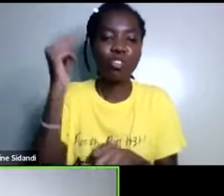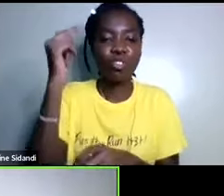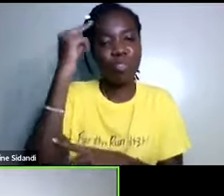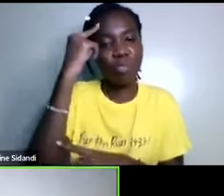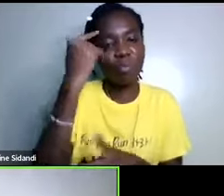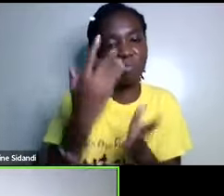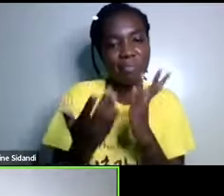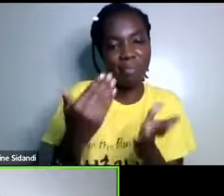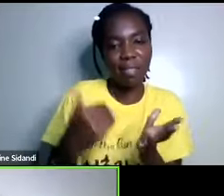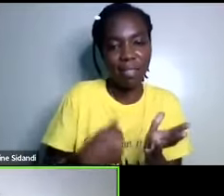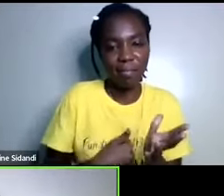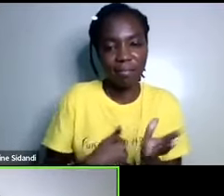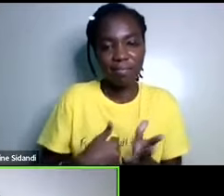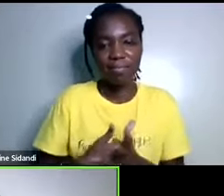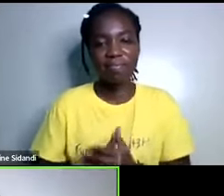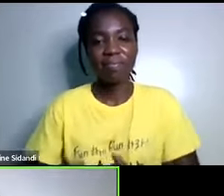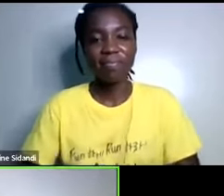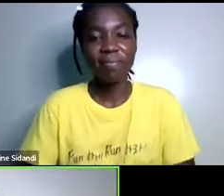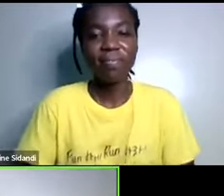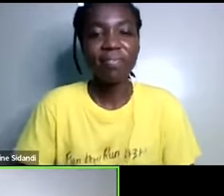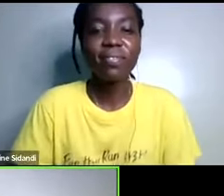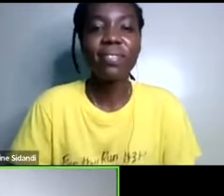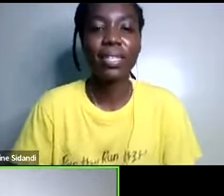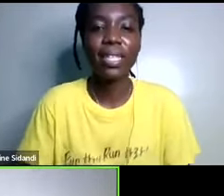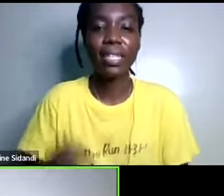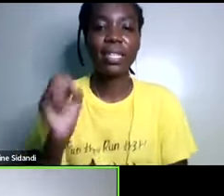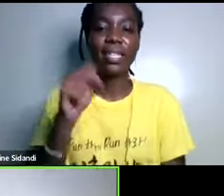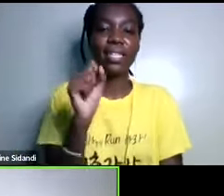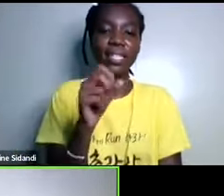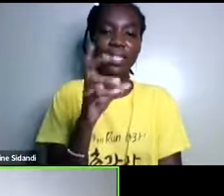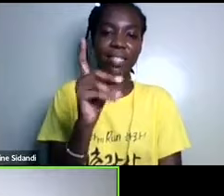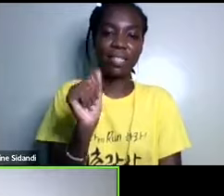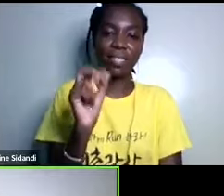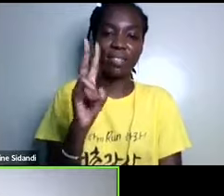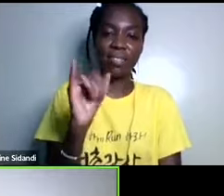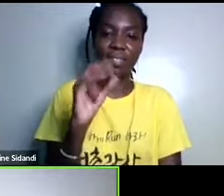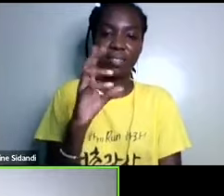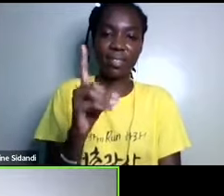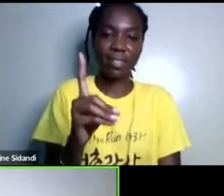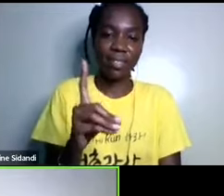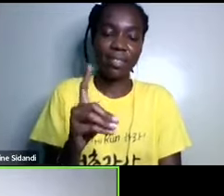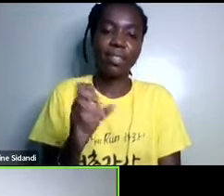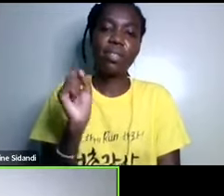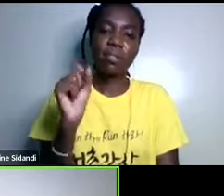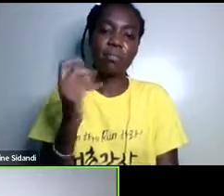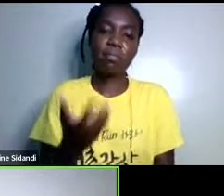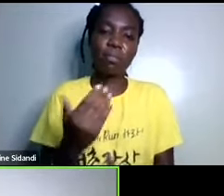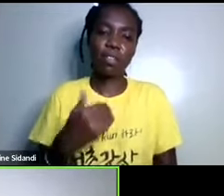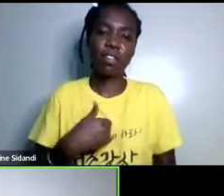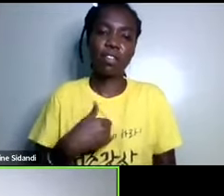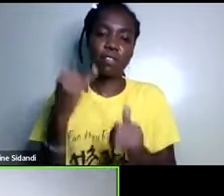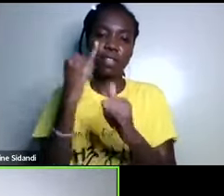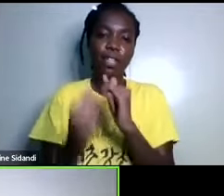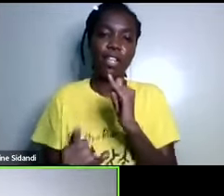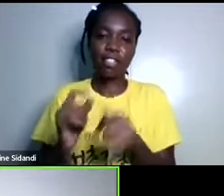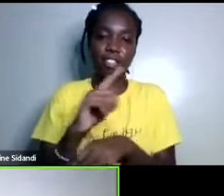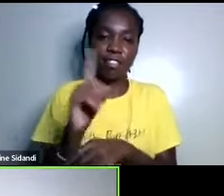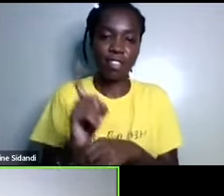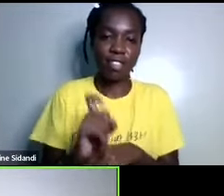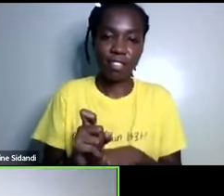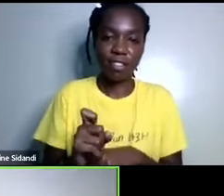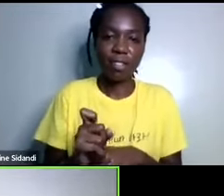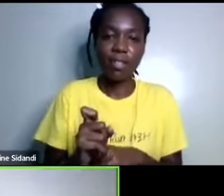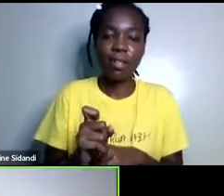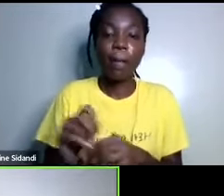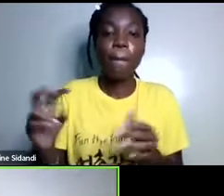Yes, David, we have. I'm just trying to see whether we have a last question. Does it mean one will have to work with Bobby throughout the business